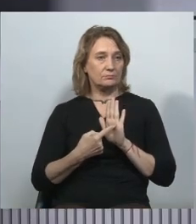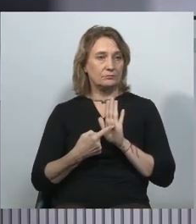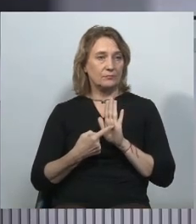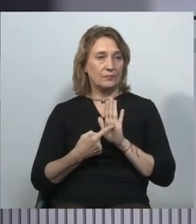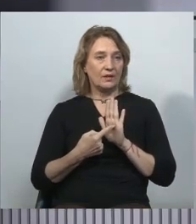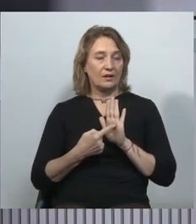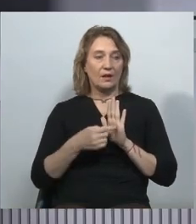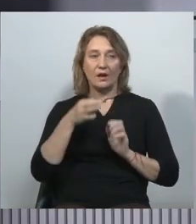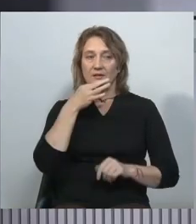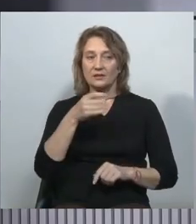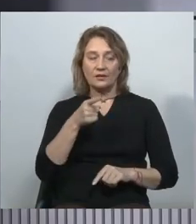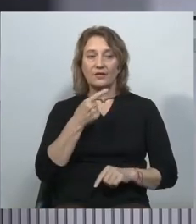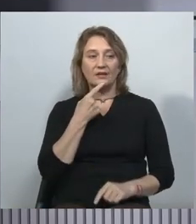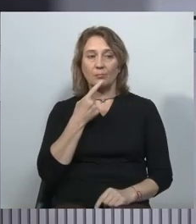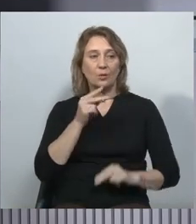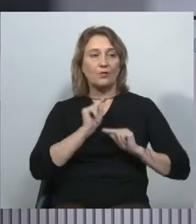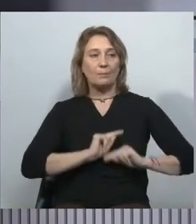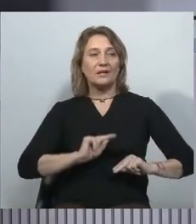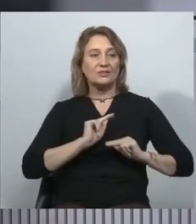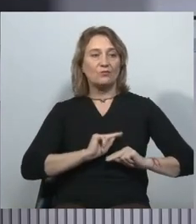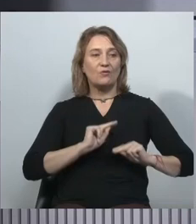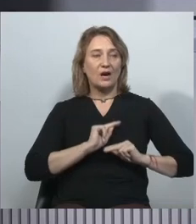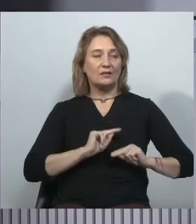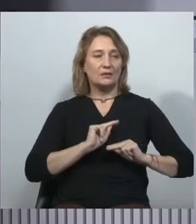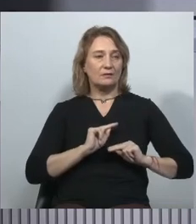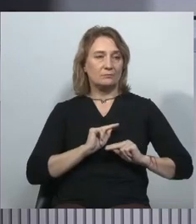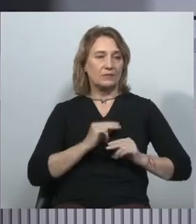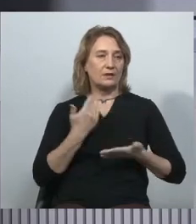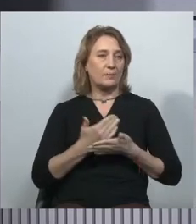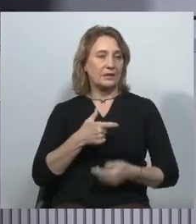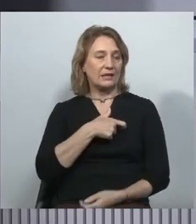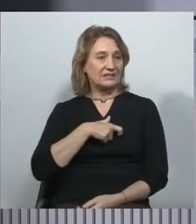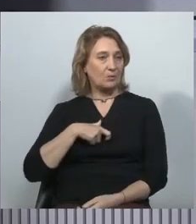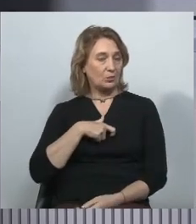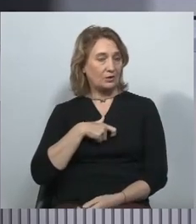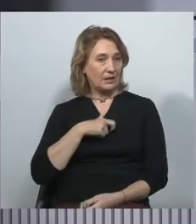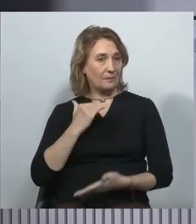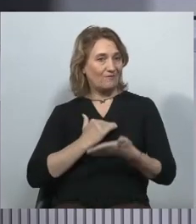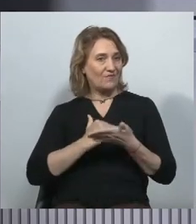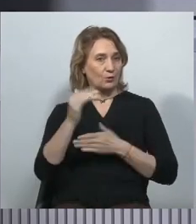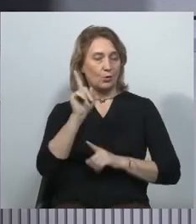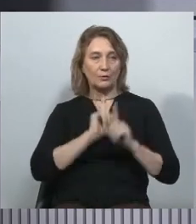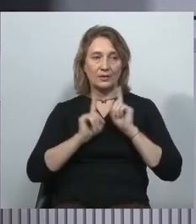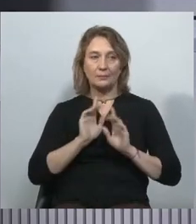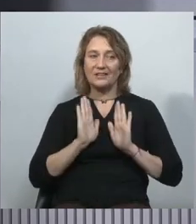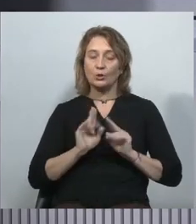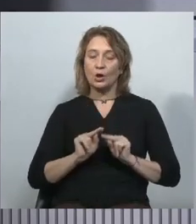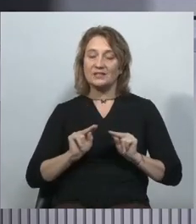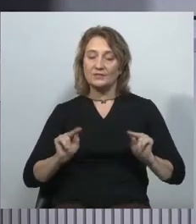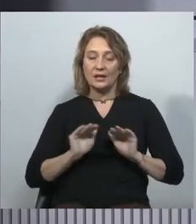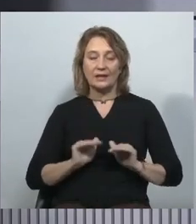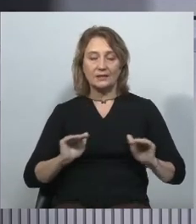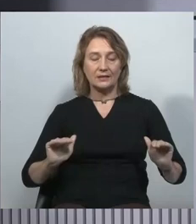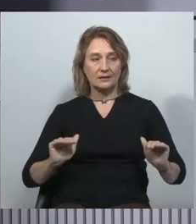our audience. Have you tried working with, for example, with MPs of the Verkhovna Rada, not only